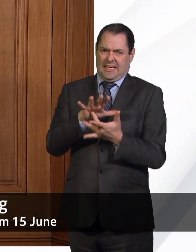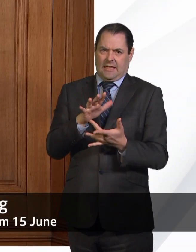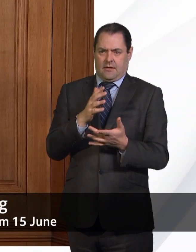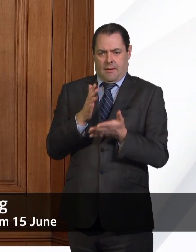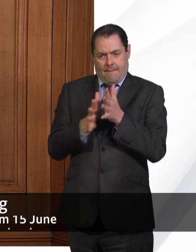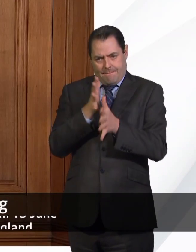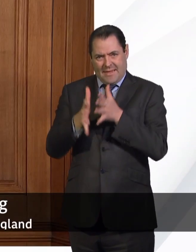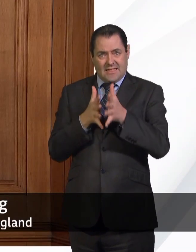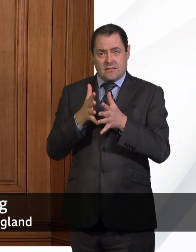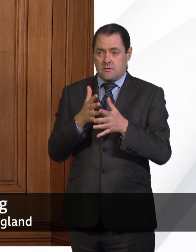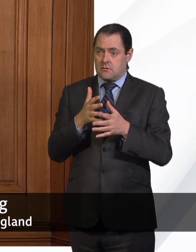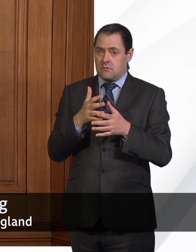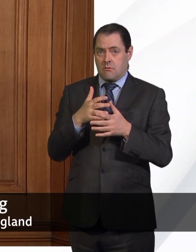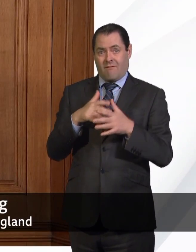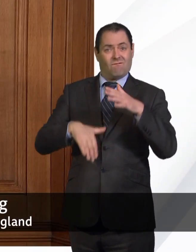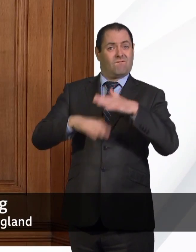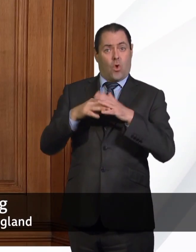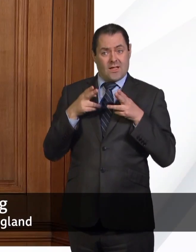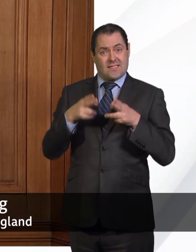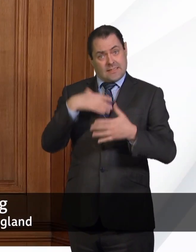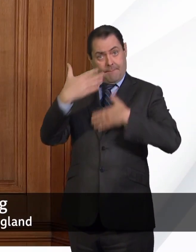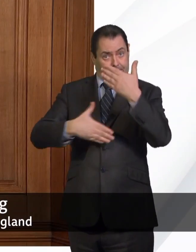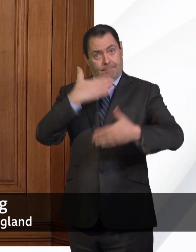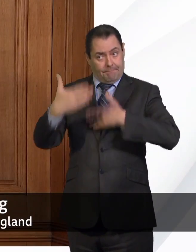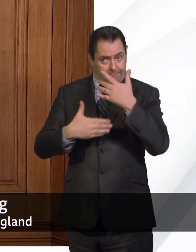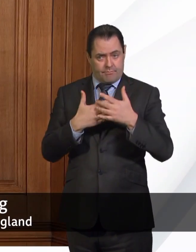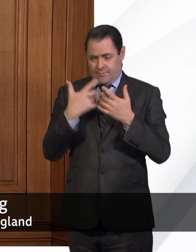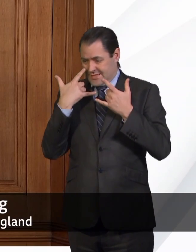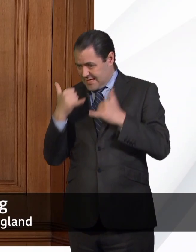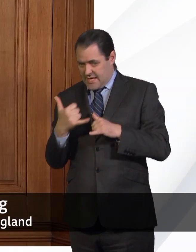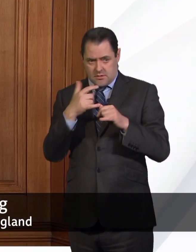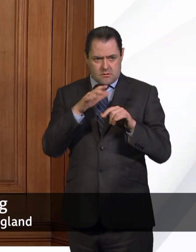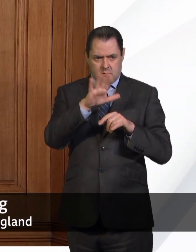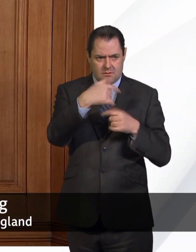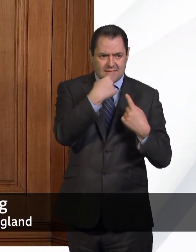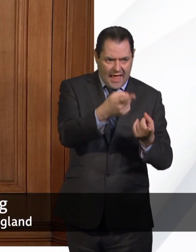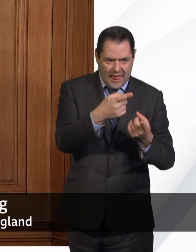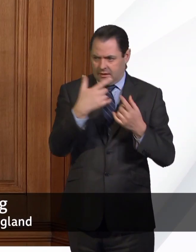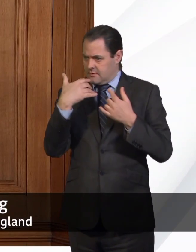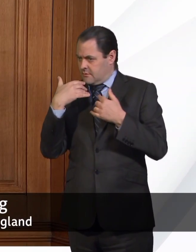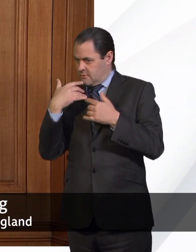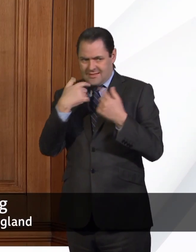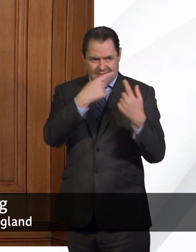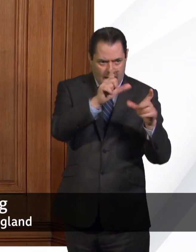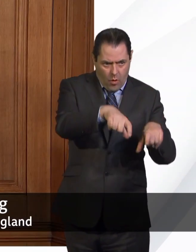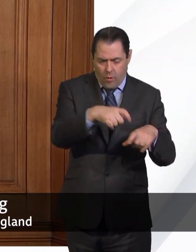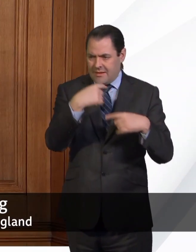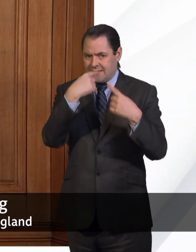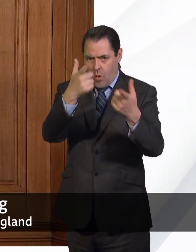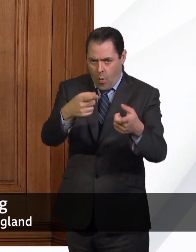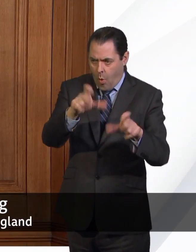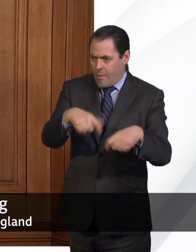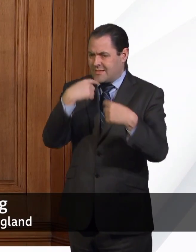allow us, once it's fully operational, gradually to reduce some of the other onerous things for the whole country. But these